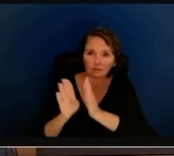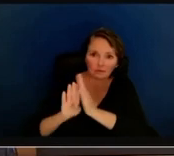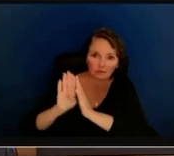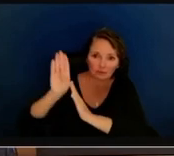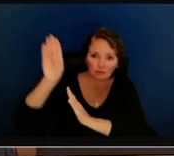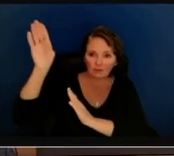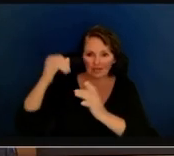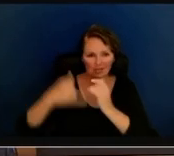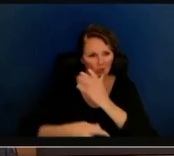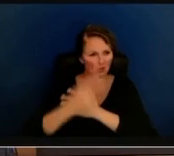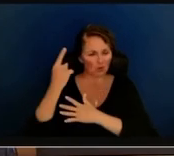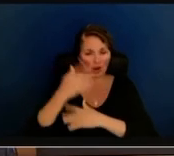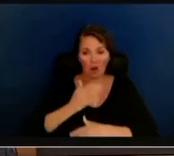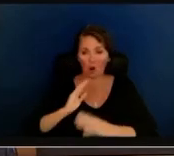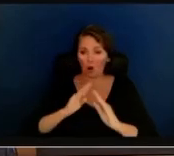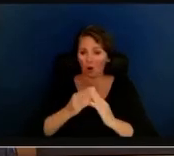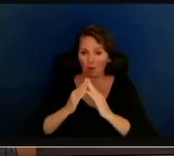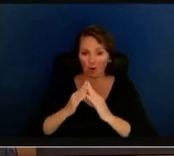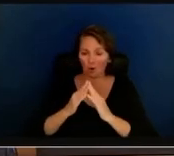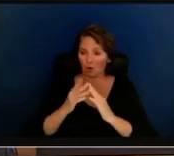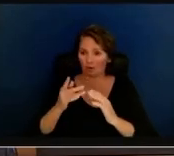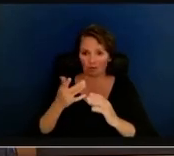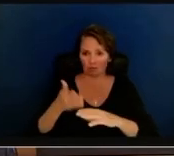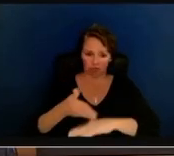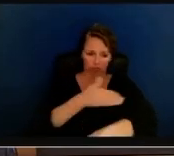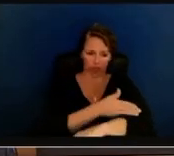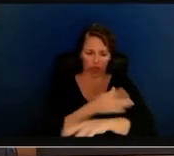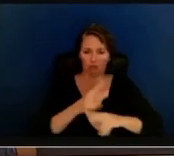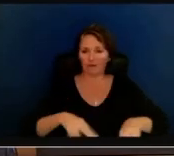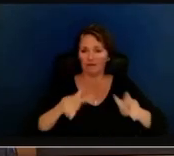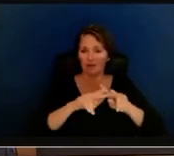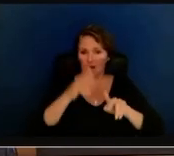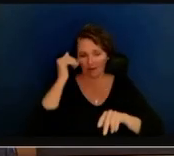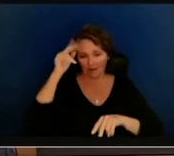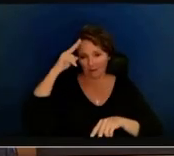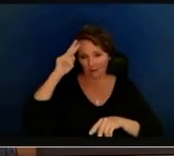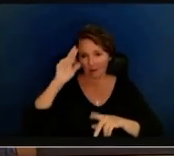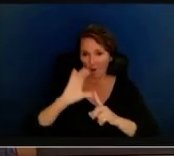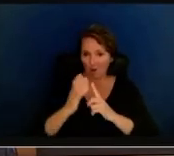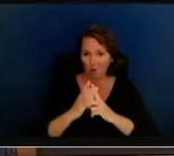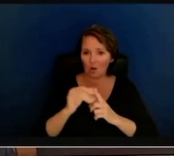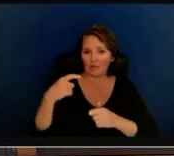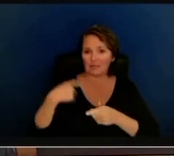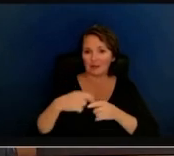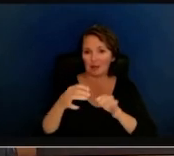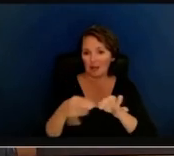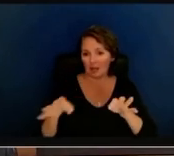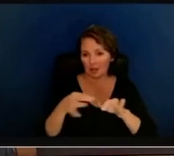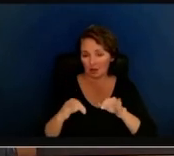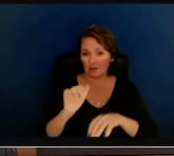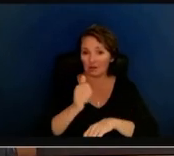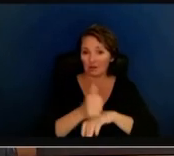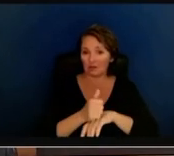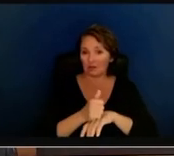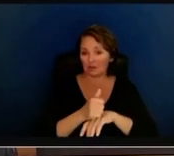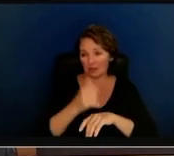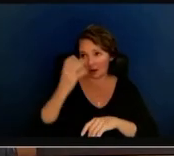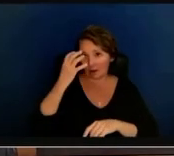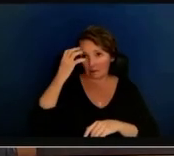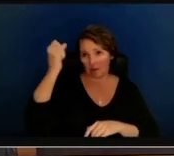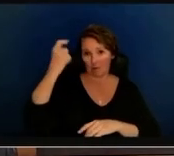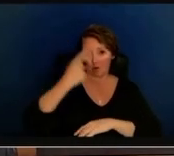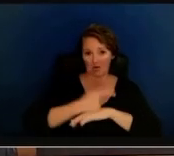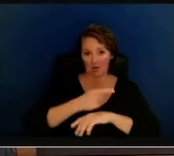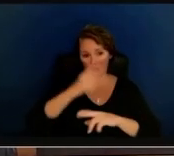today, our communities are enriched by Mexican culture and the Spanish language. Establishing a commemorative day honoring the